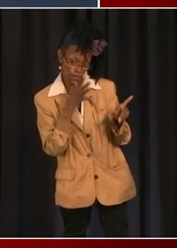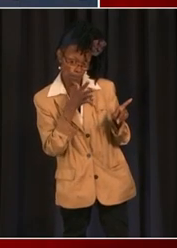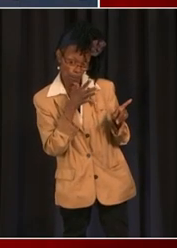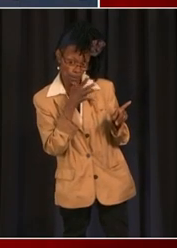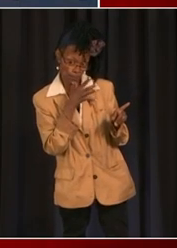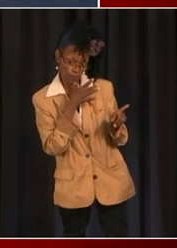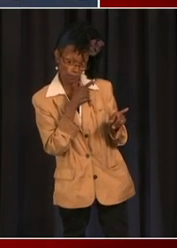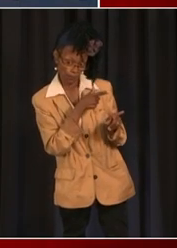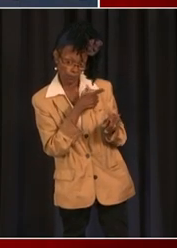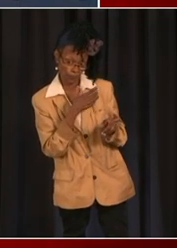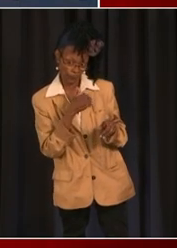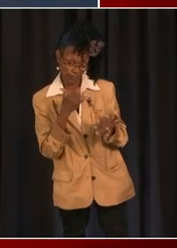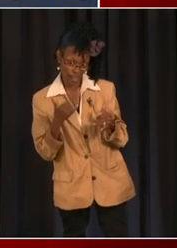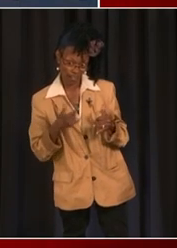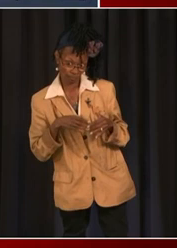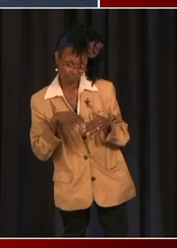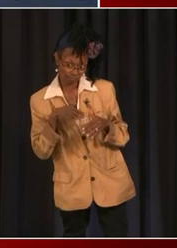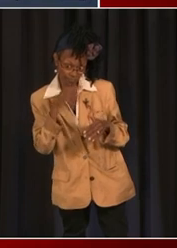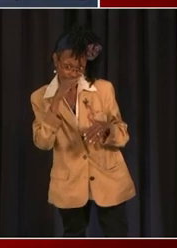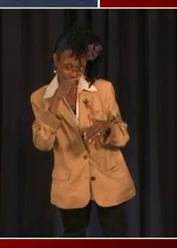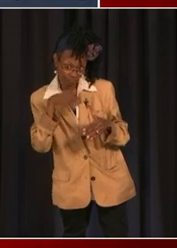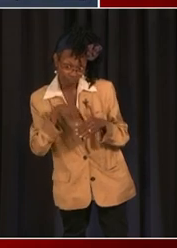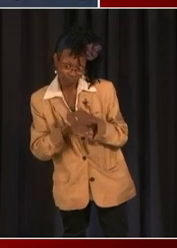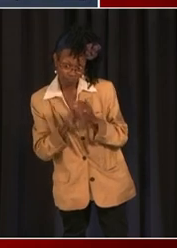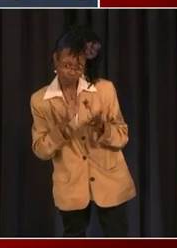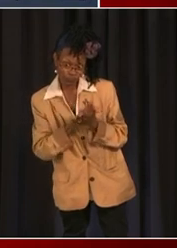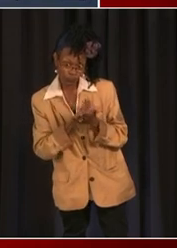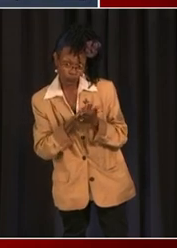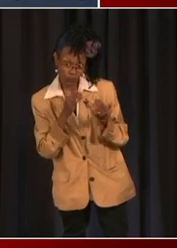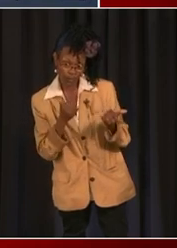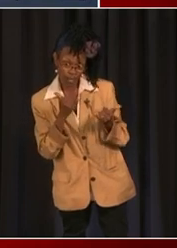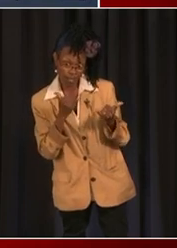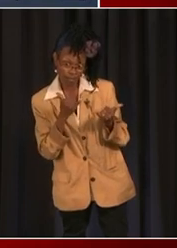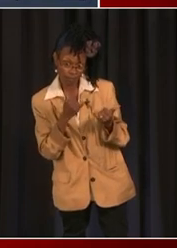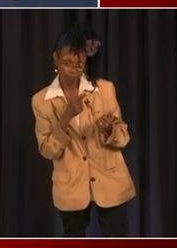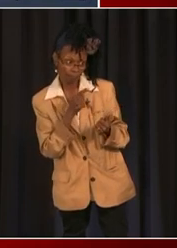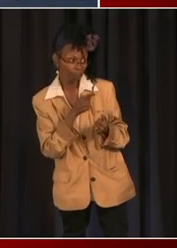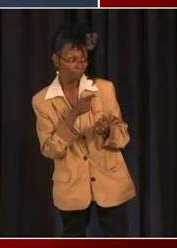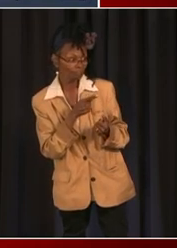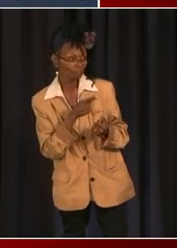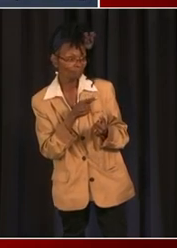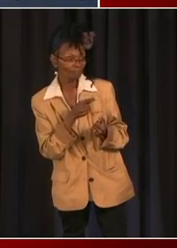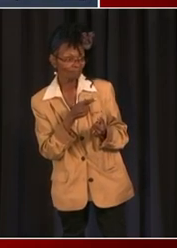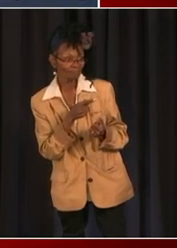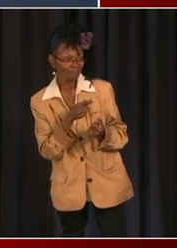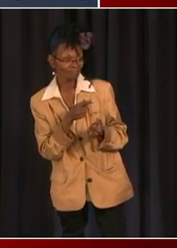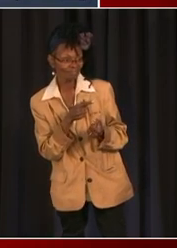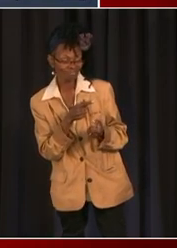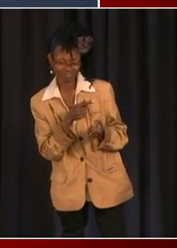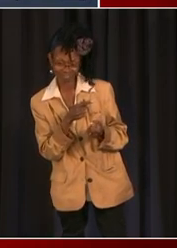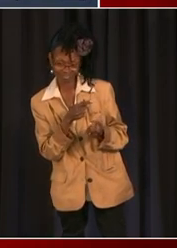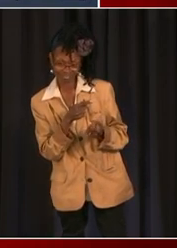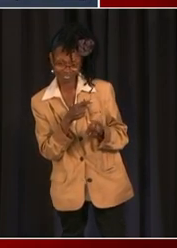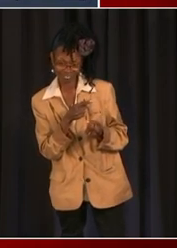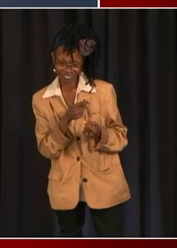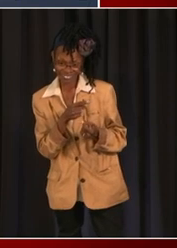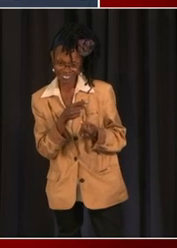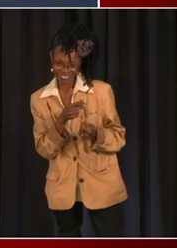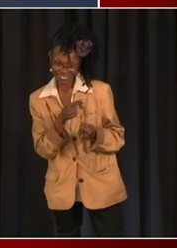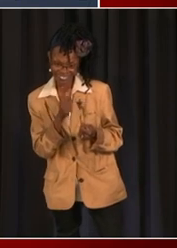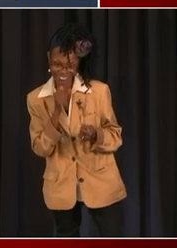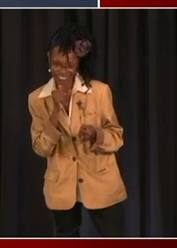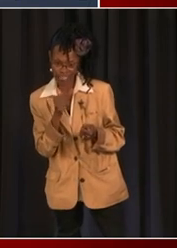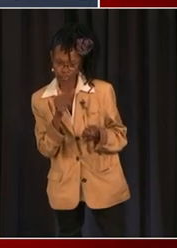a school-age child going into school this coming year? What can you say, not as